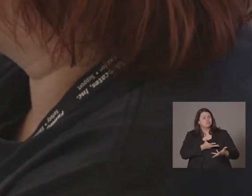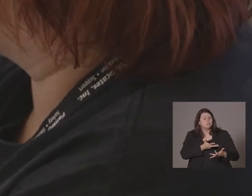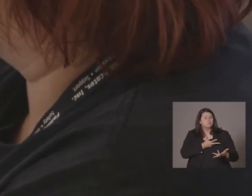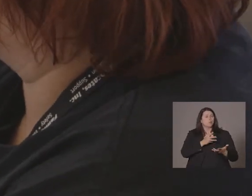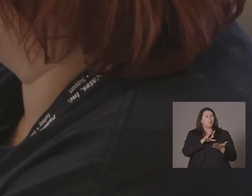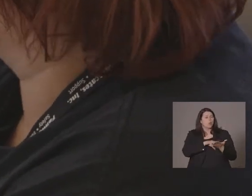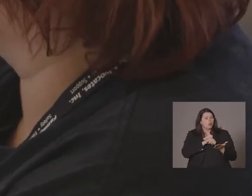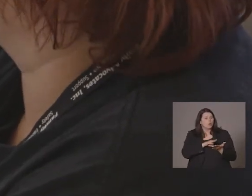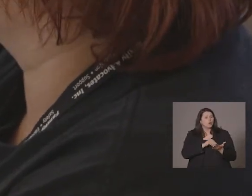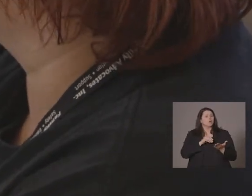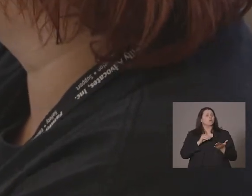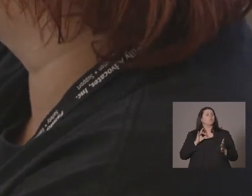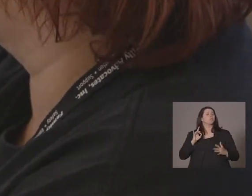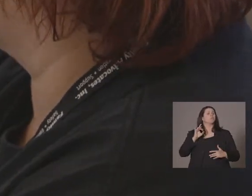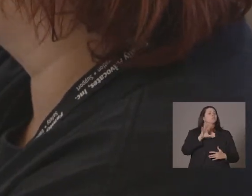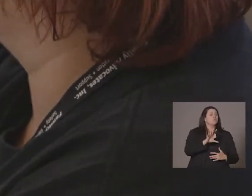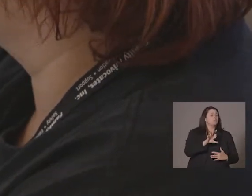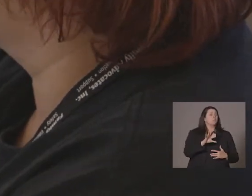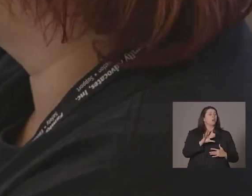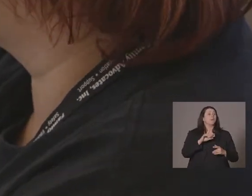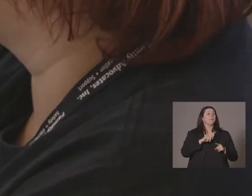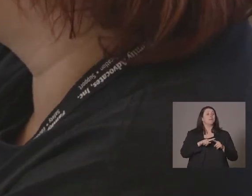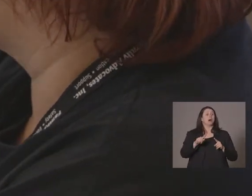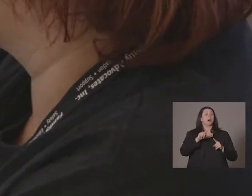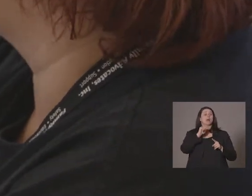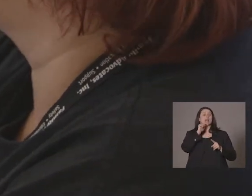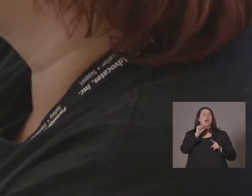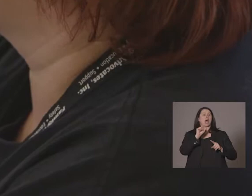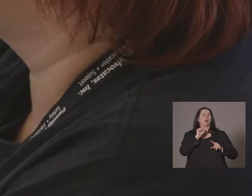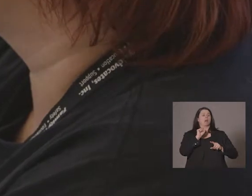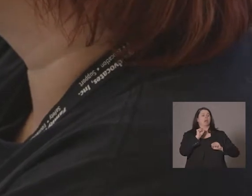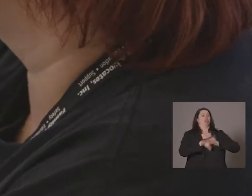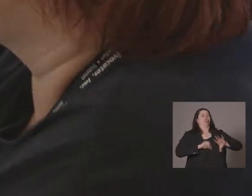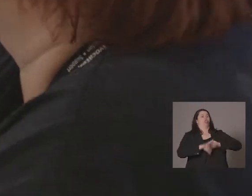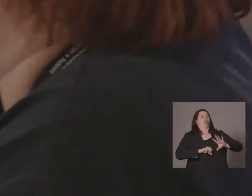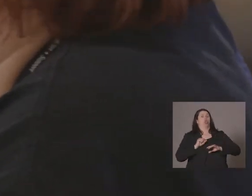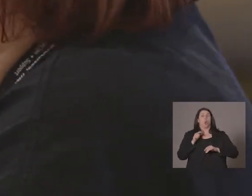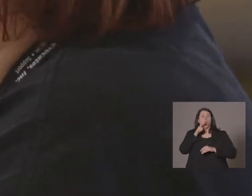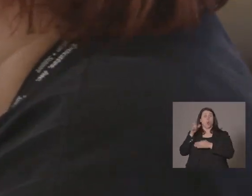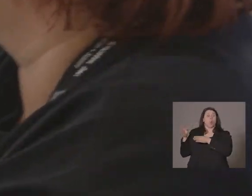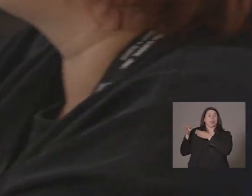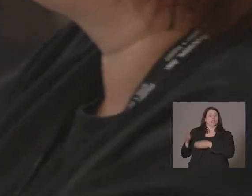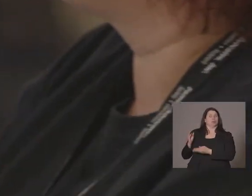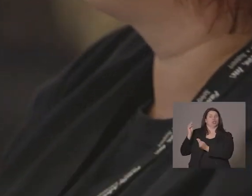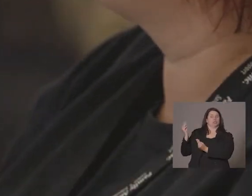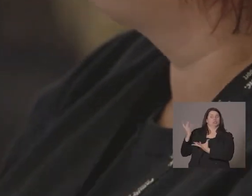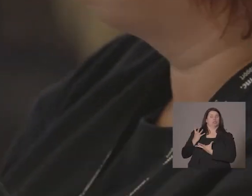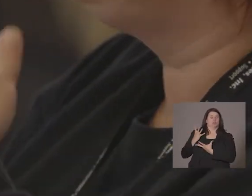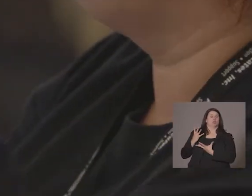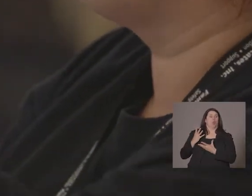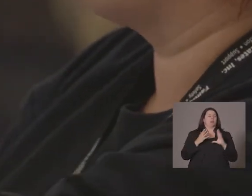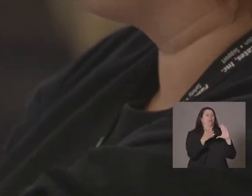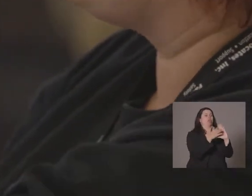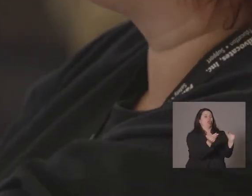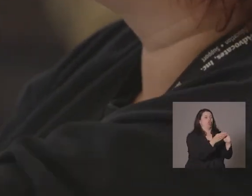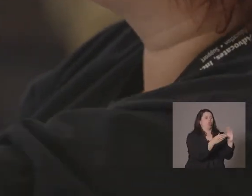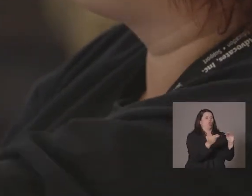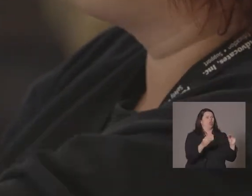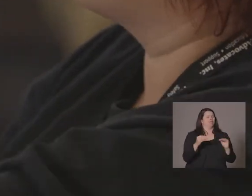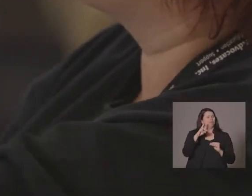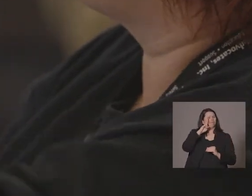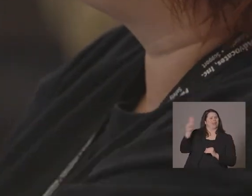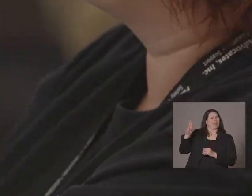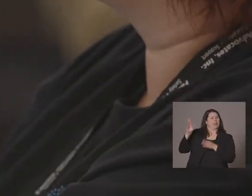what you took away from the conversation, just to not throw their name underneath the bus, and to say, just to leave them